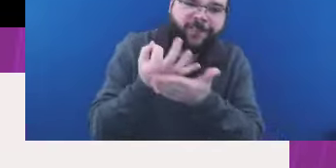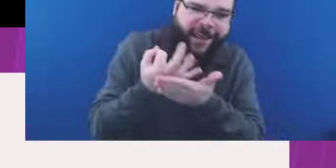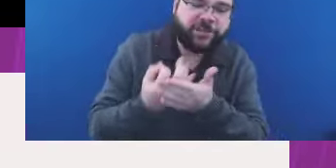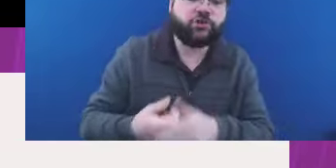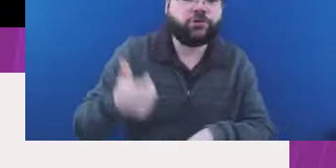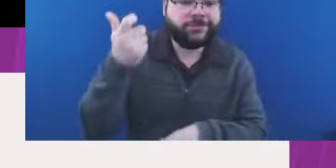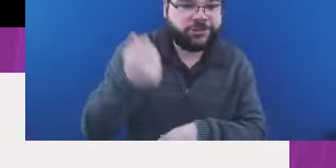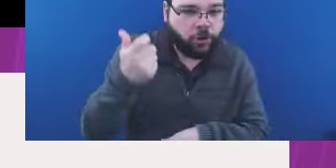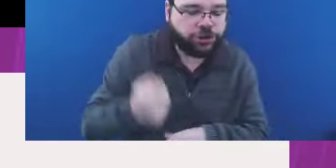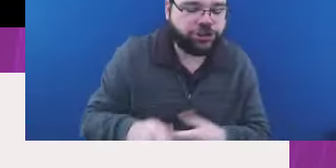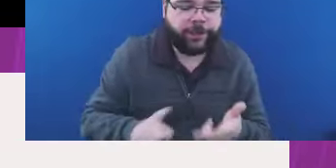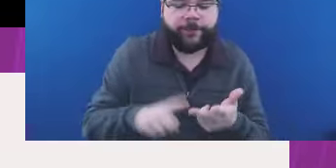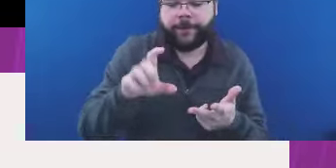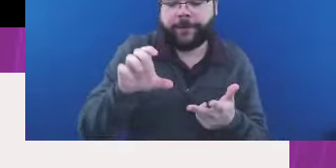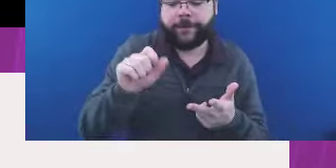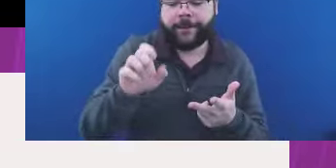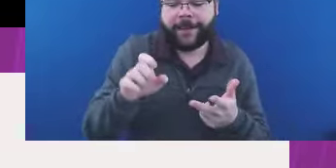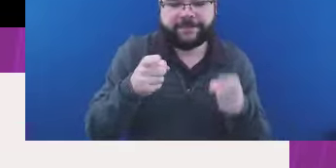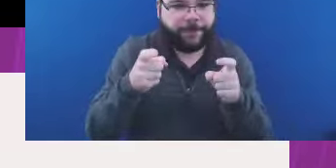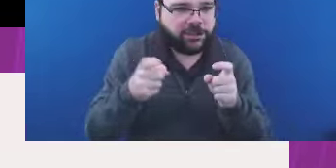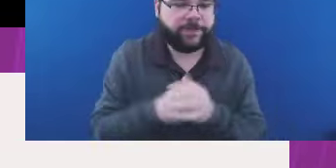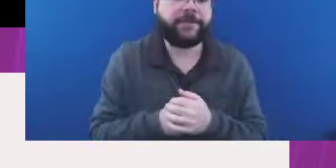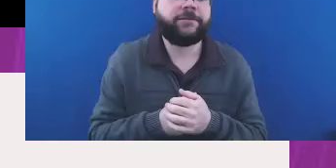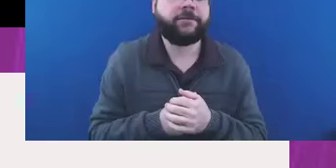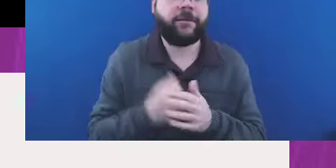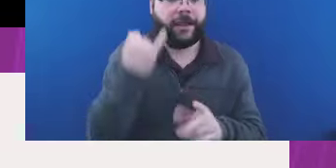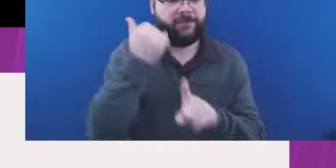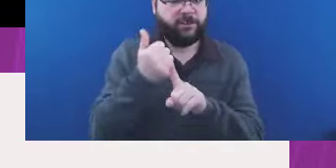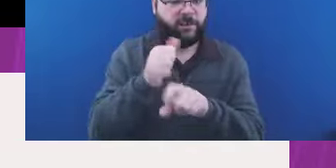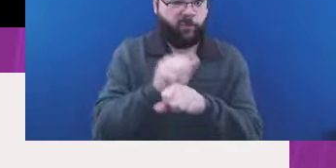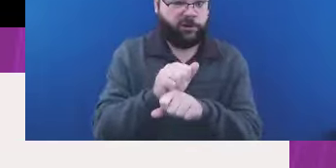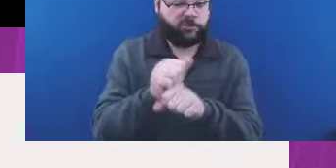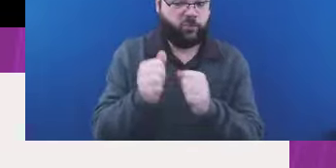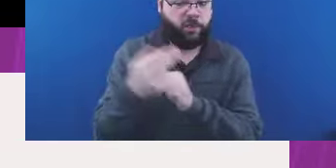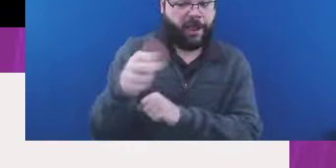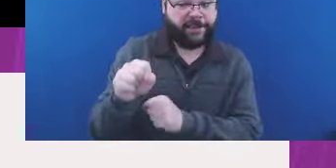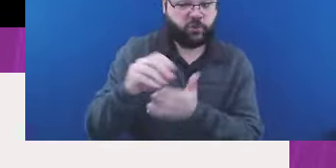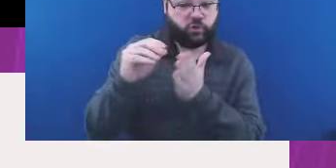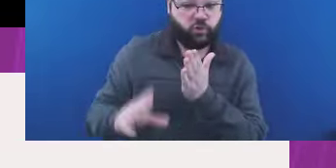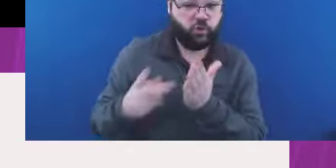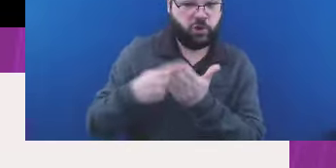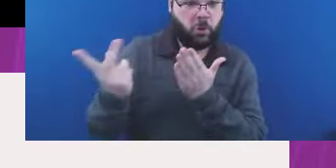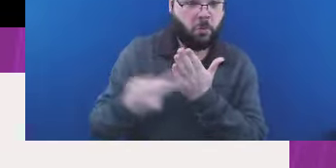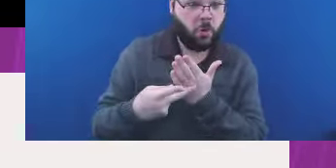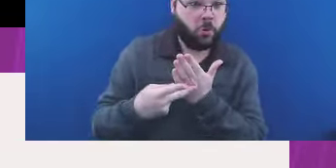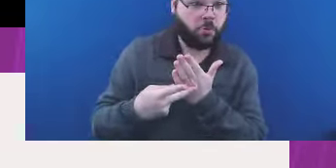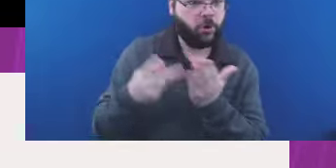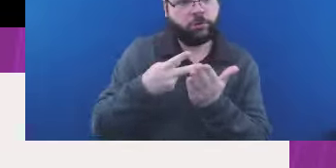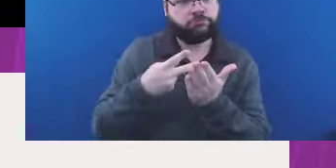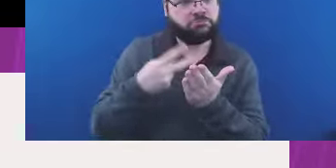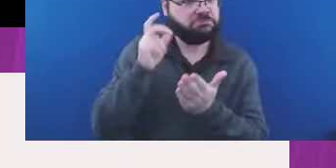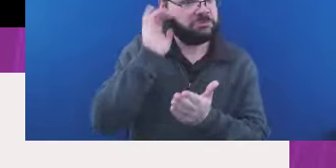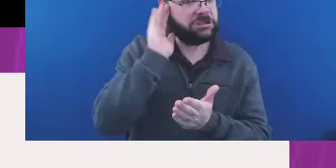case management. So if you are currently working with high school students and this program sounds like it may be a good fit for